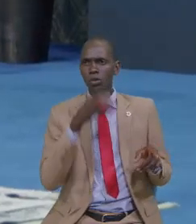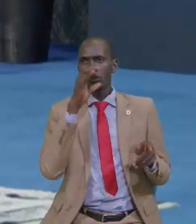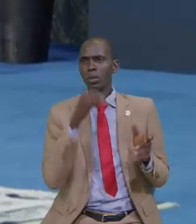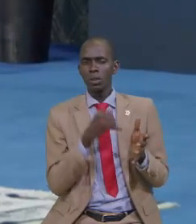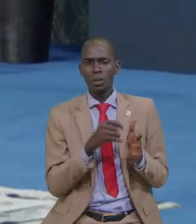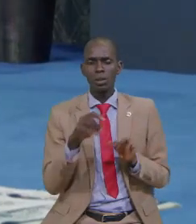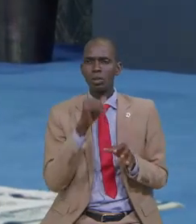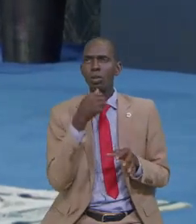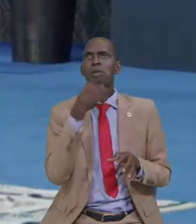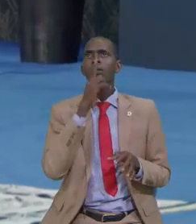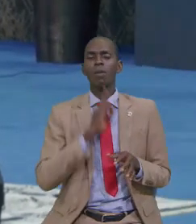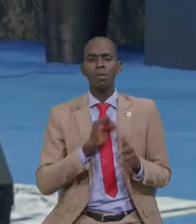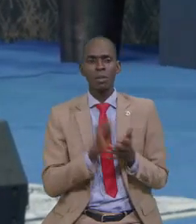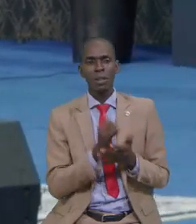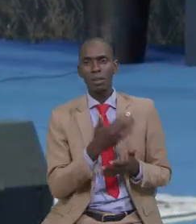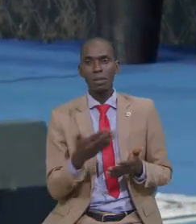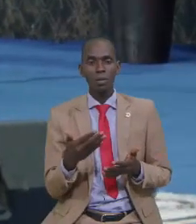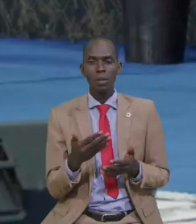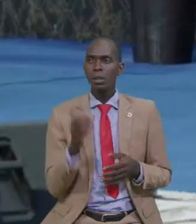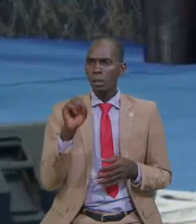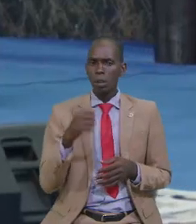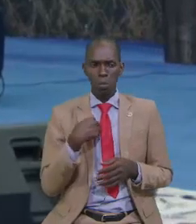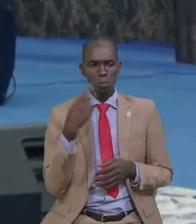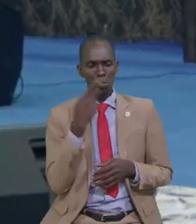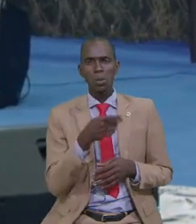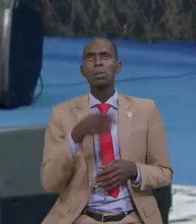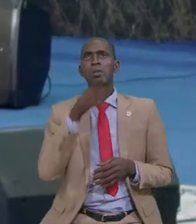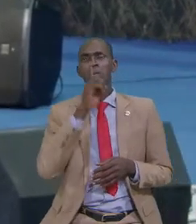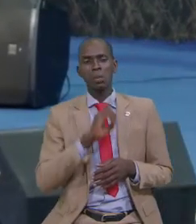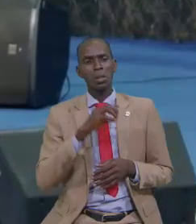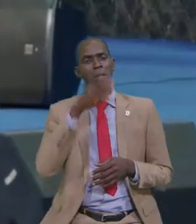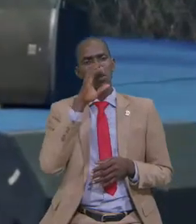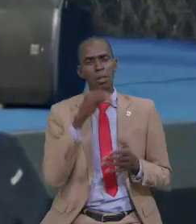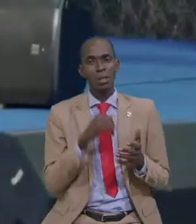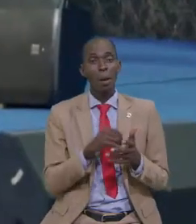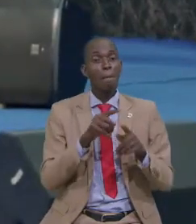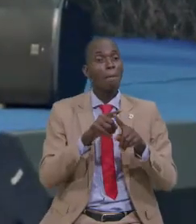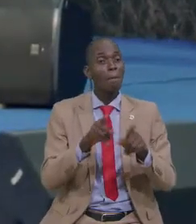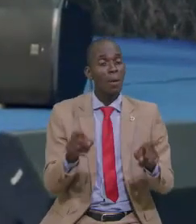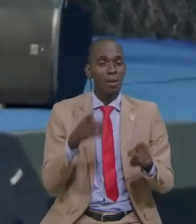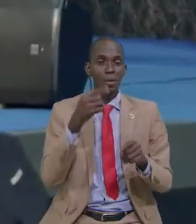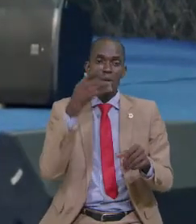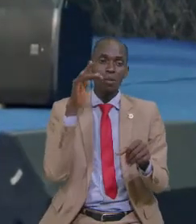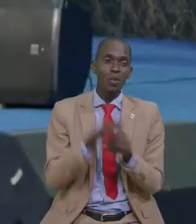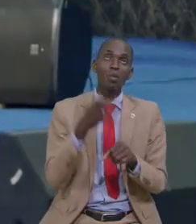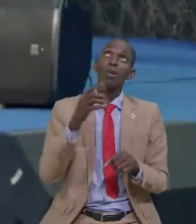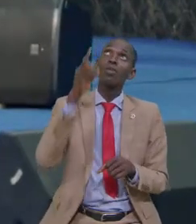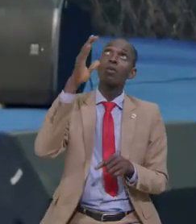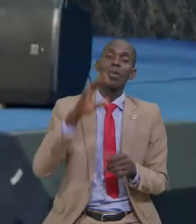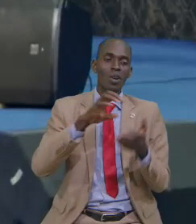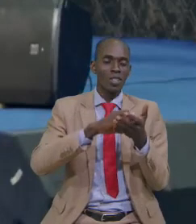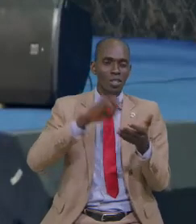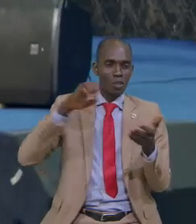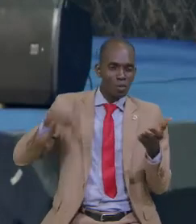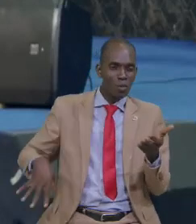thing? Yes, he did. But the promise of God removed,